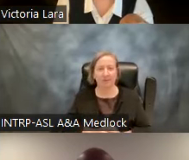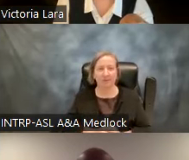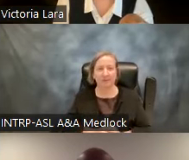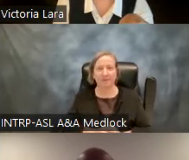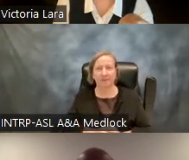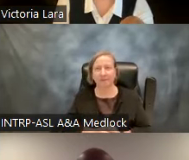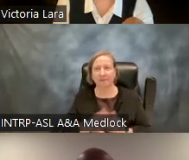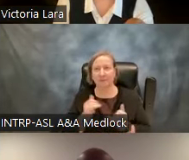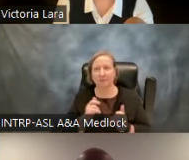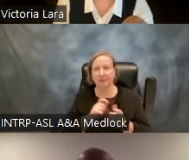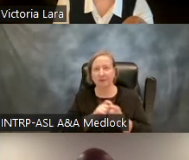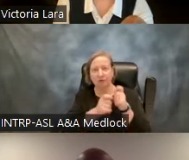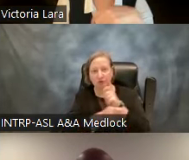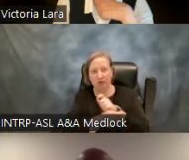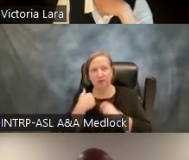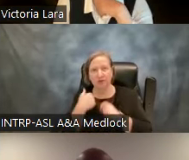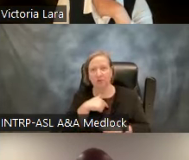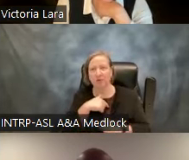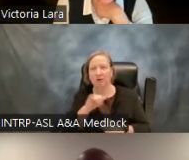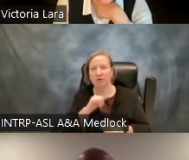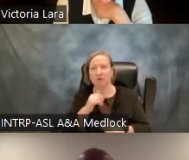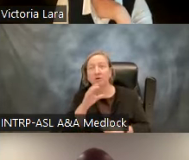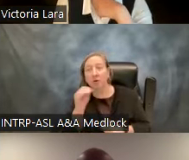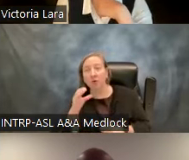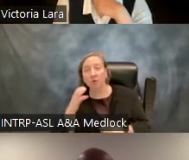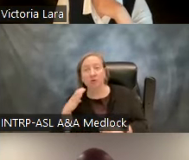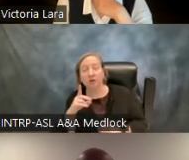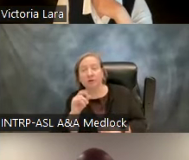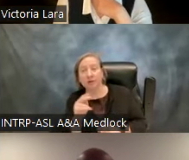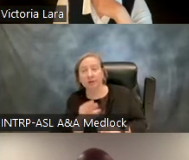This is the change, but we also have, yeah, Co-Chair Dan.